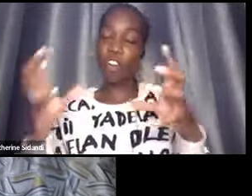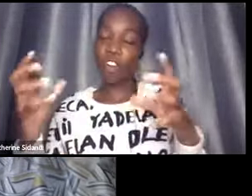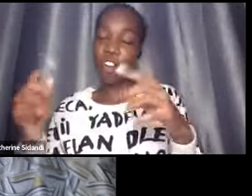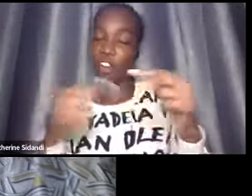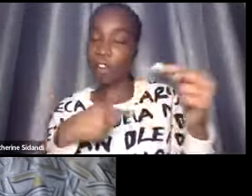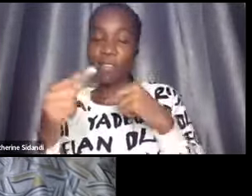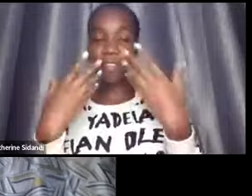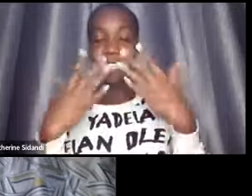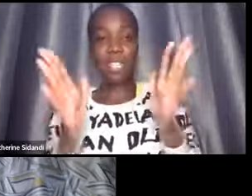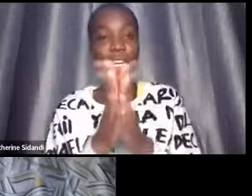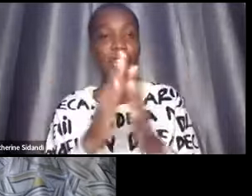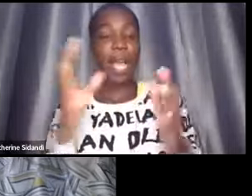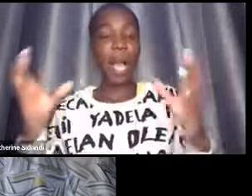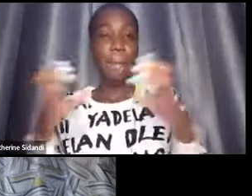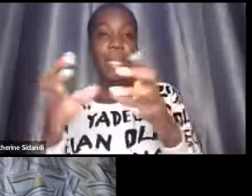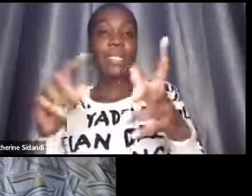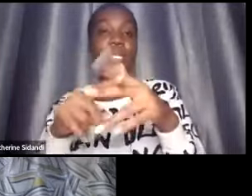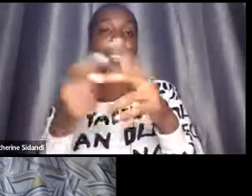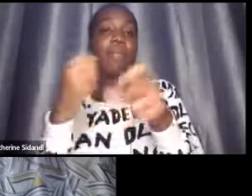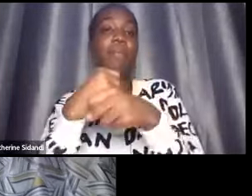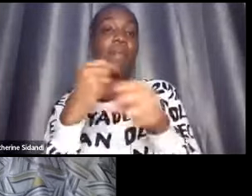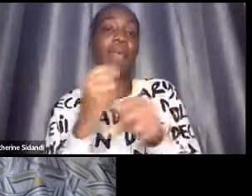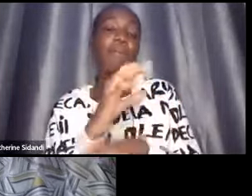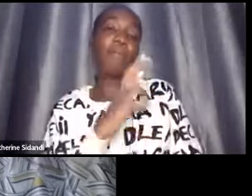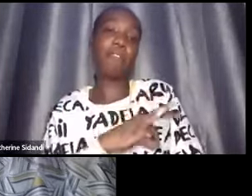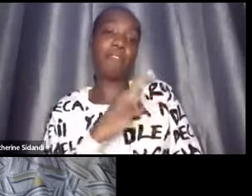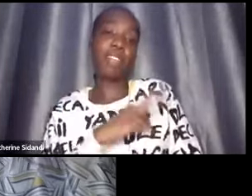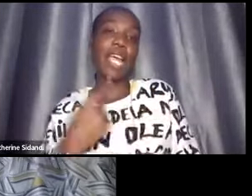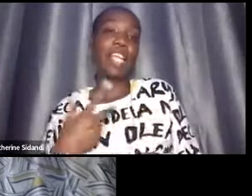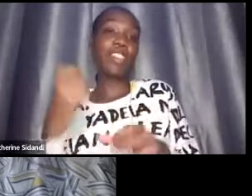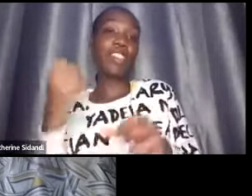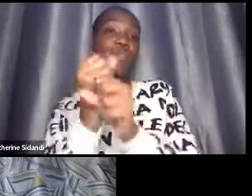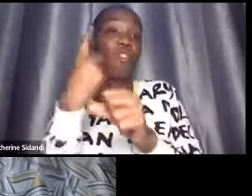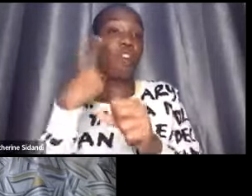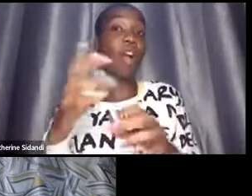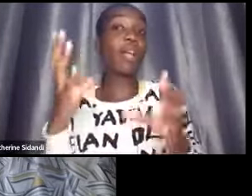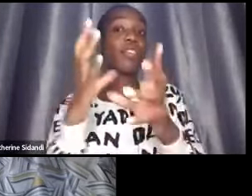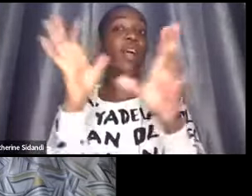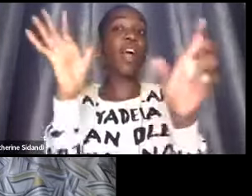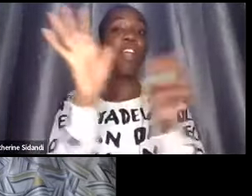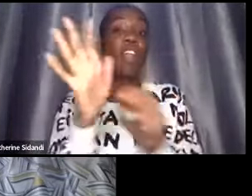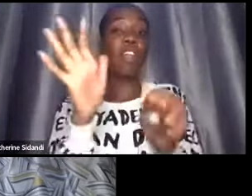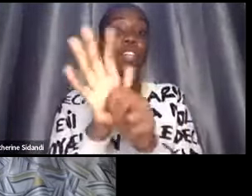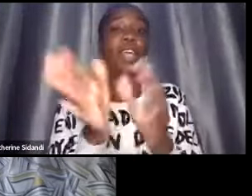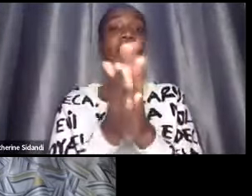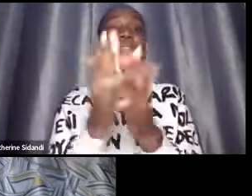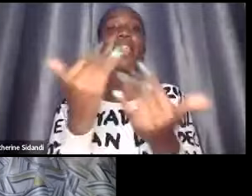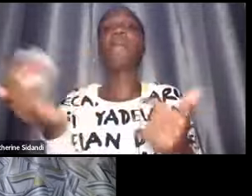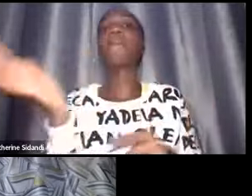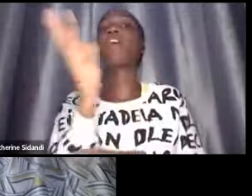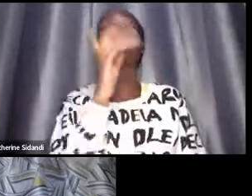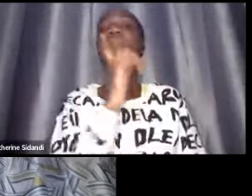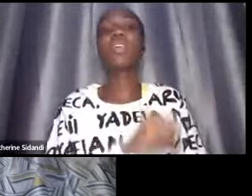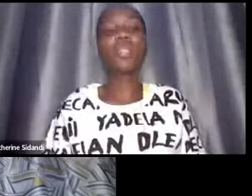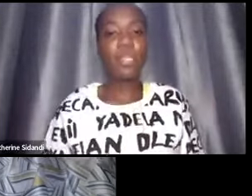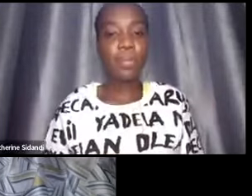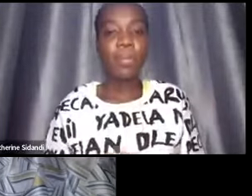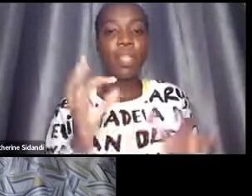have done that for so many organizations, and they are on track. Those ones that have not listened to our